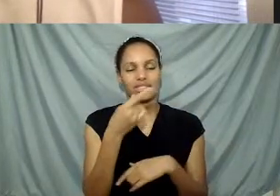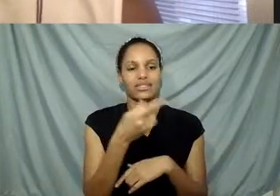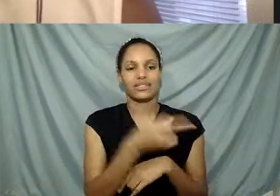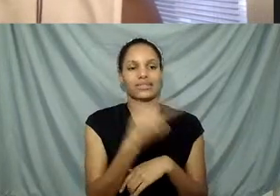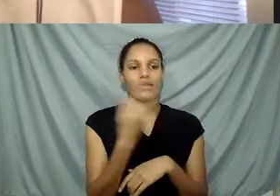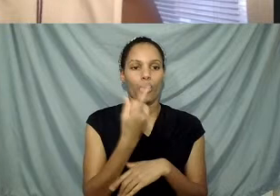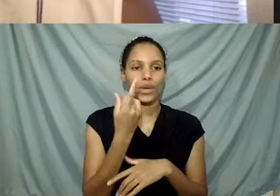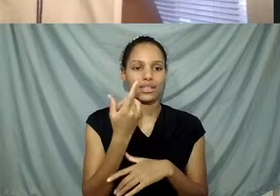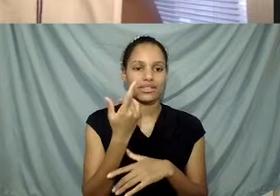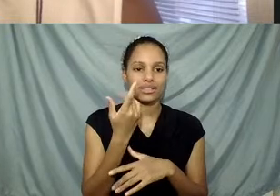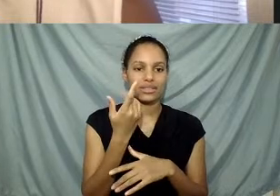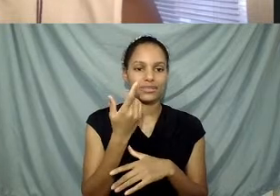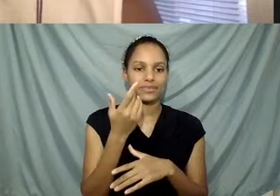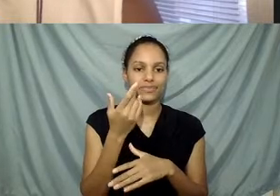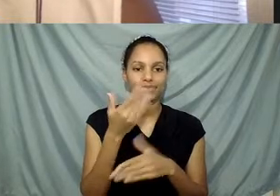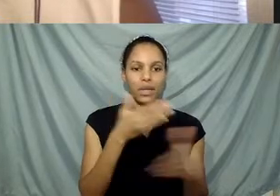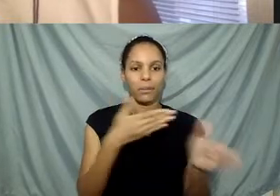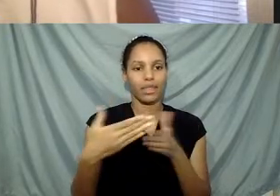so